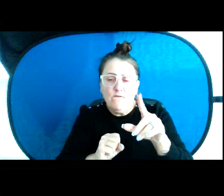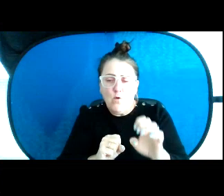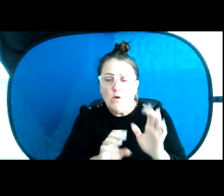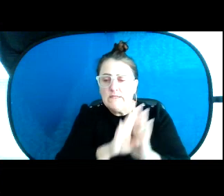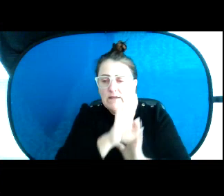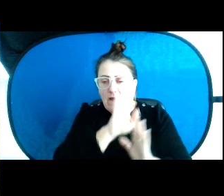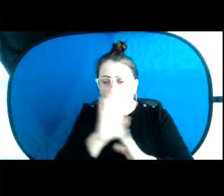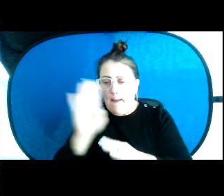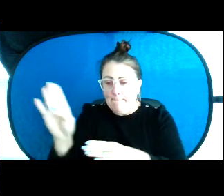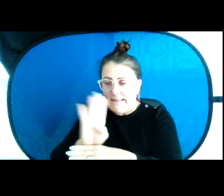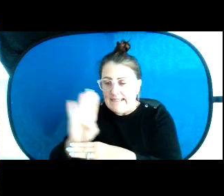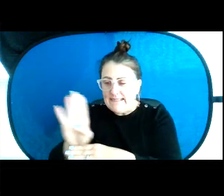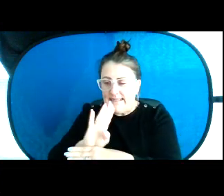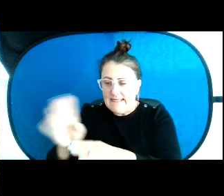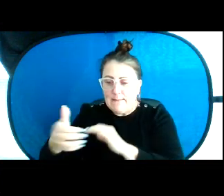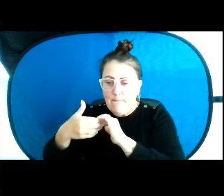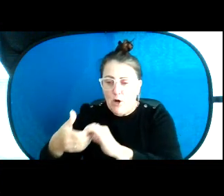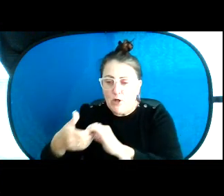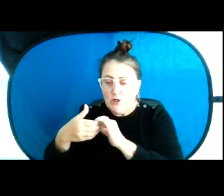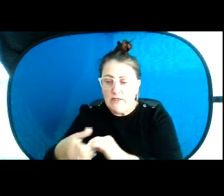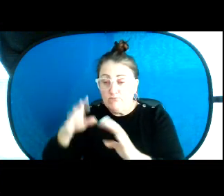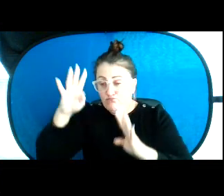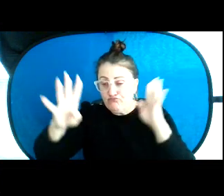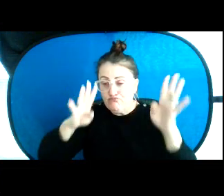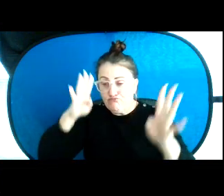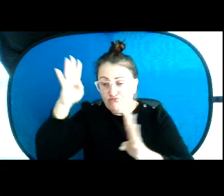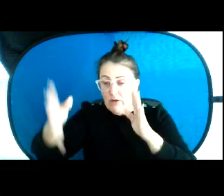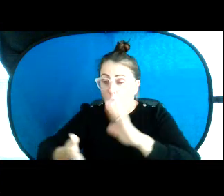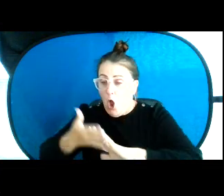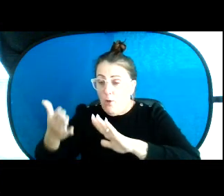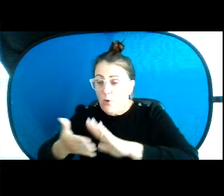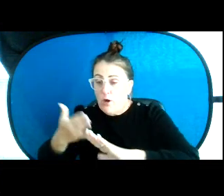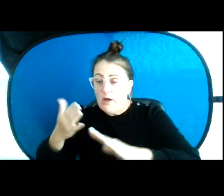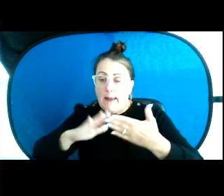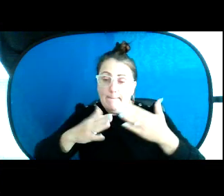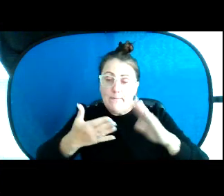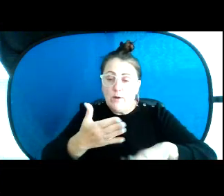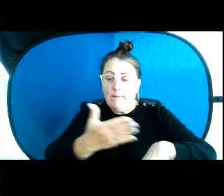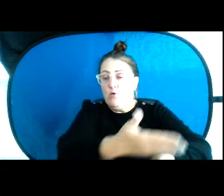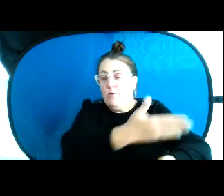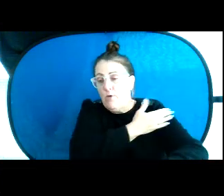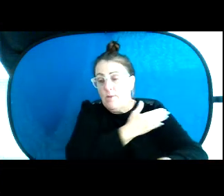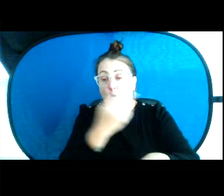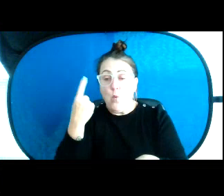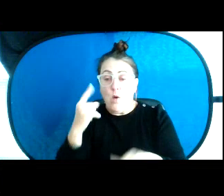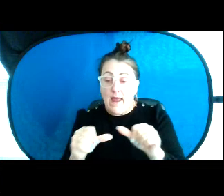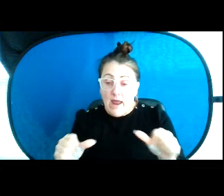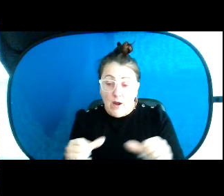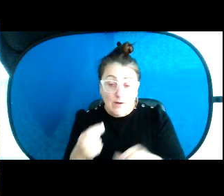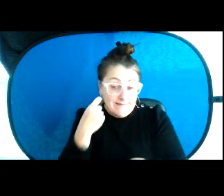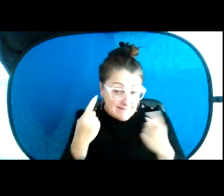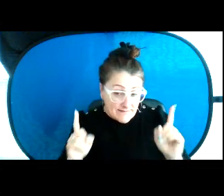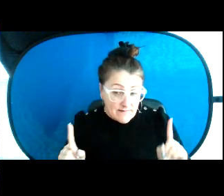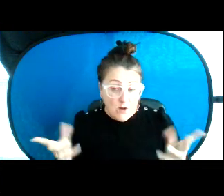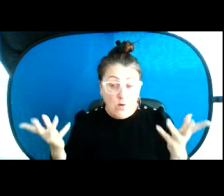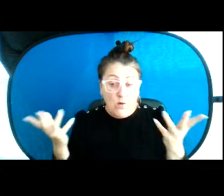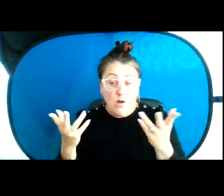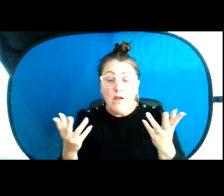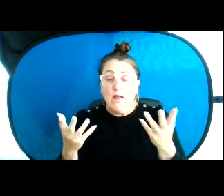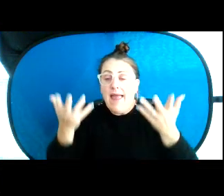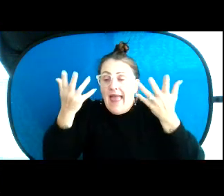and innovations that provide both operational and community improvements. One area of recent success is our Heavy